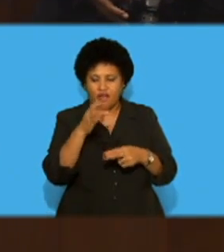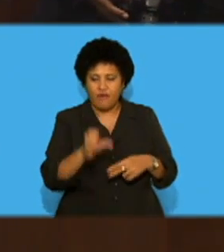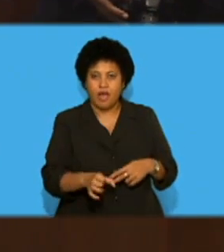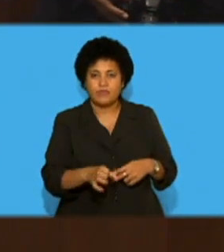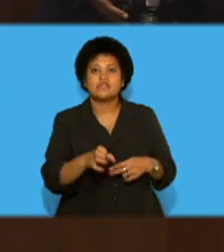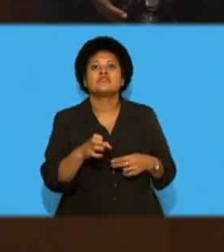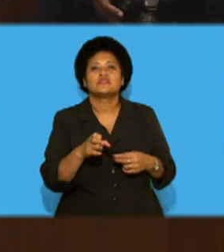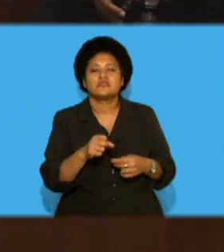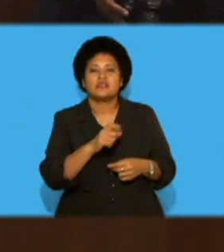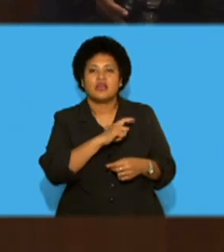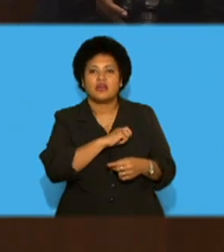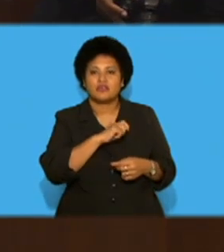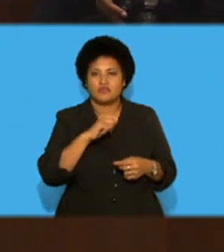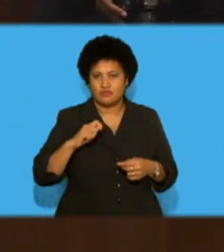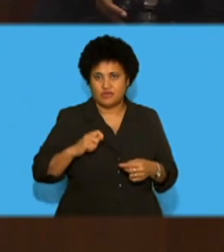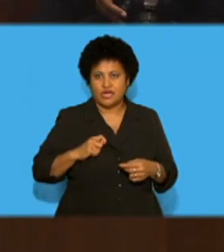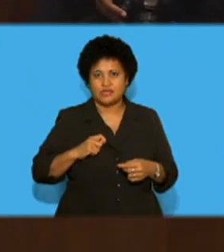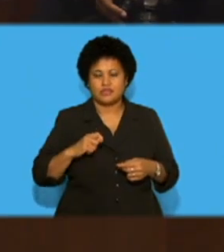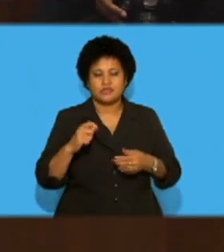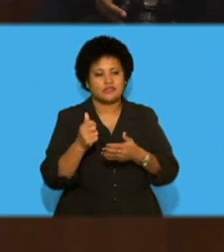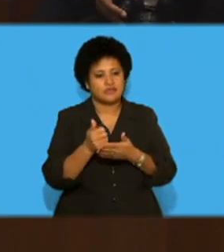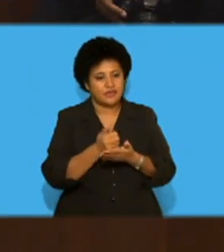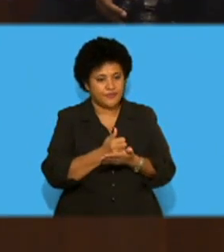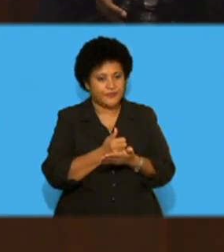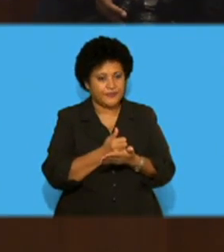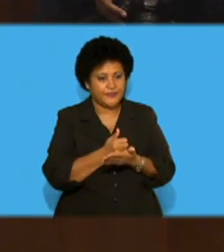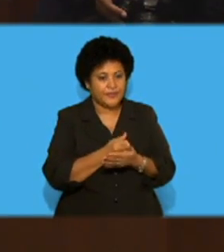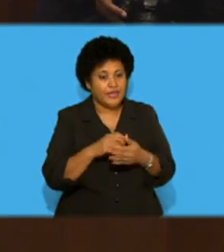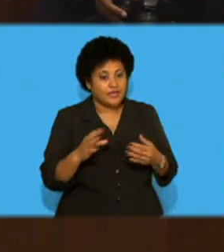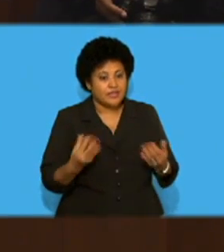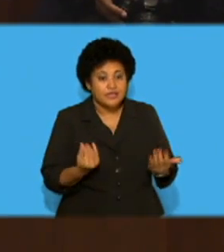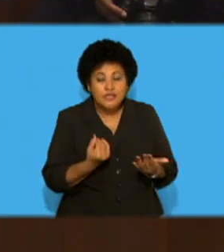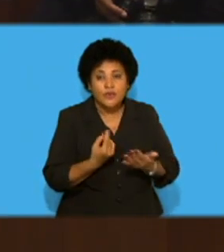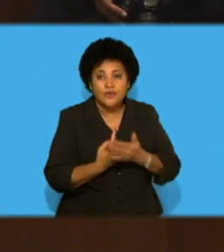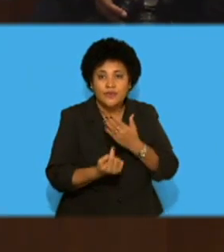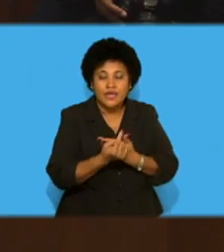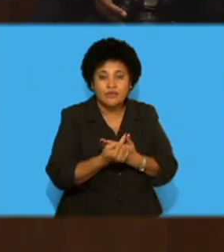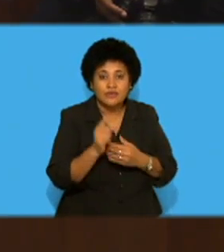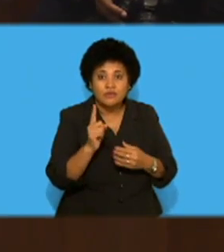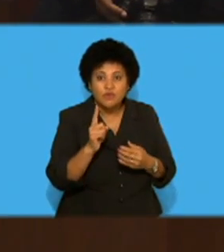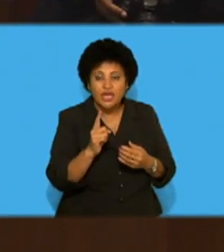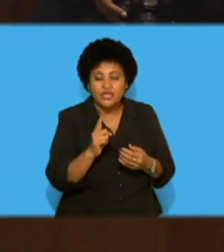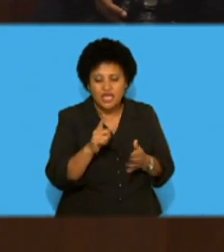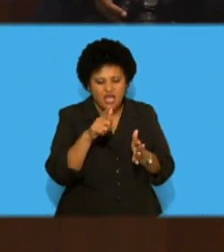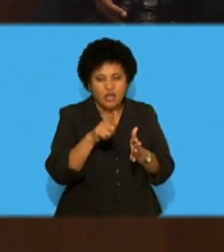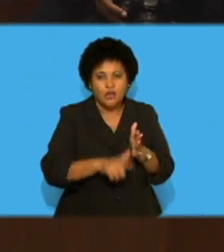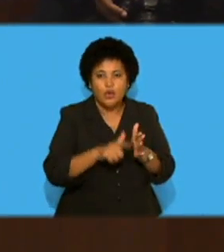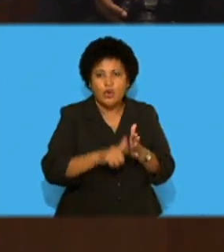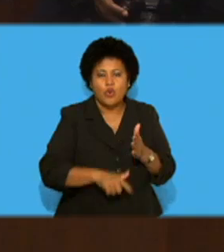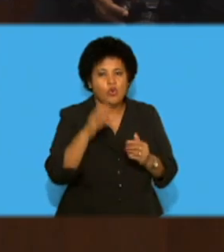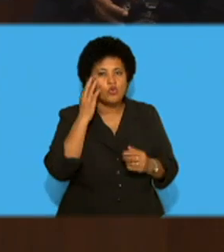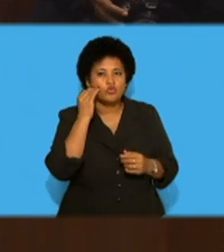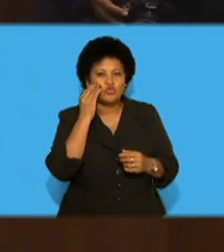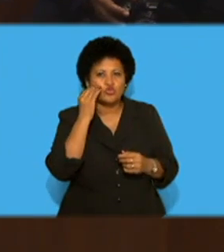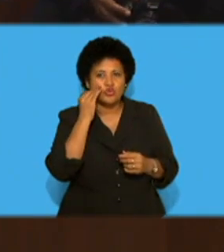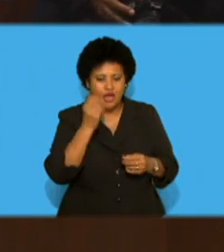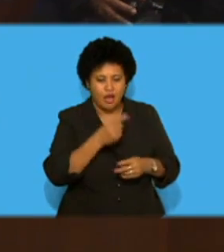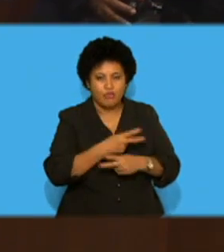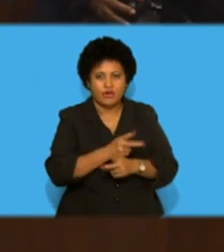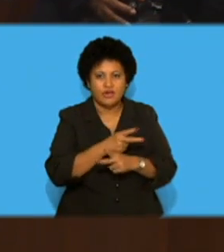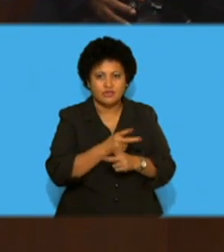on their feet. The reality is, Madam Speaker, that we had a very low cane production, in particular after Cyclone